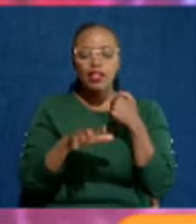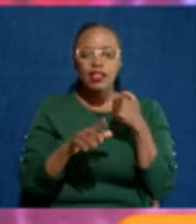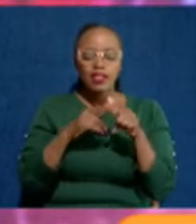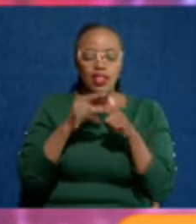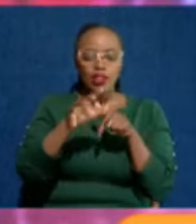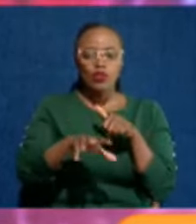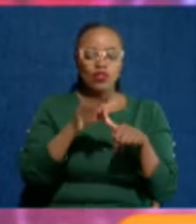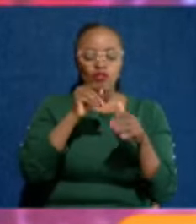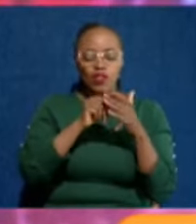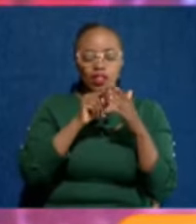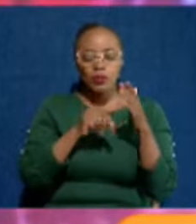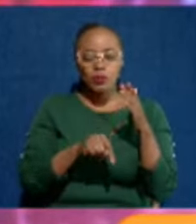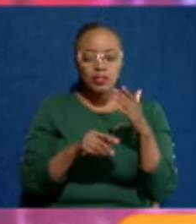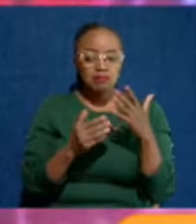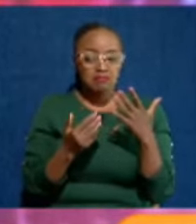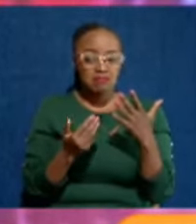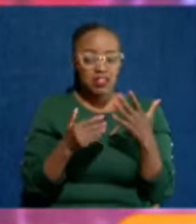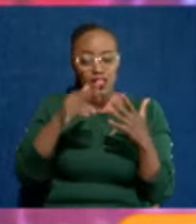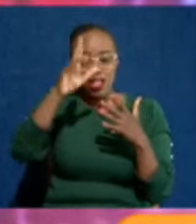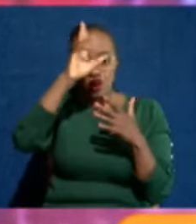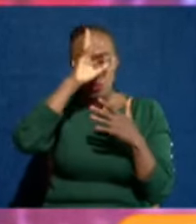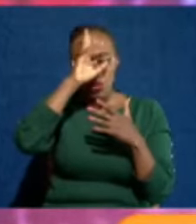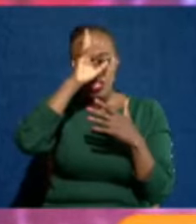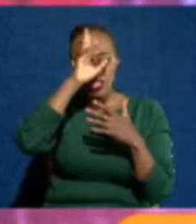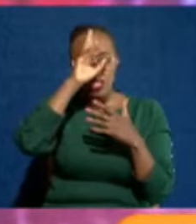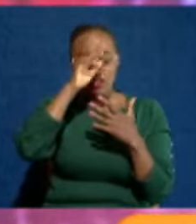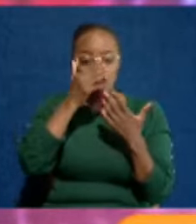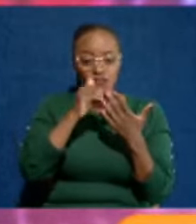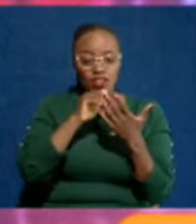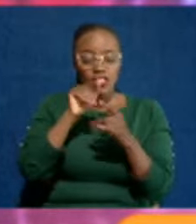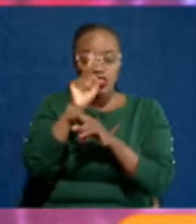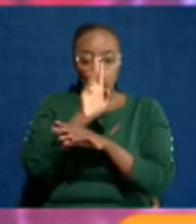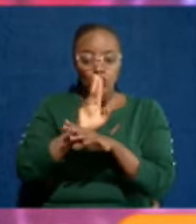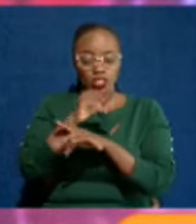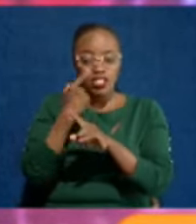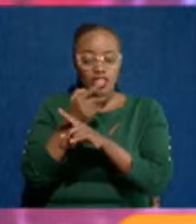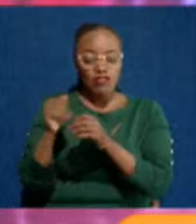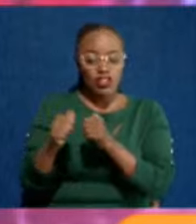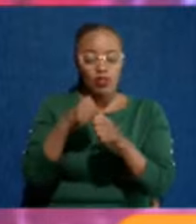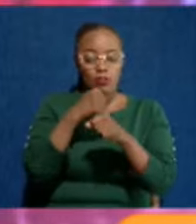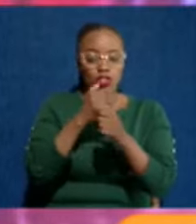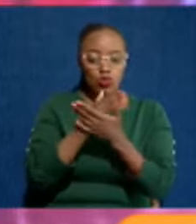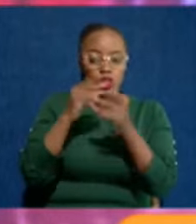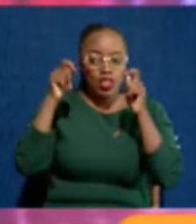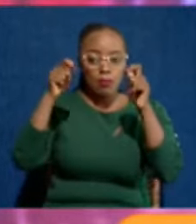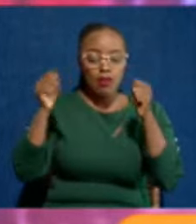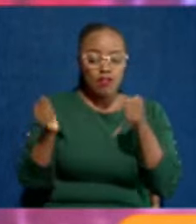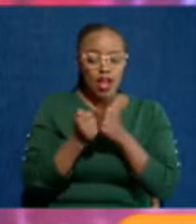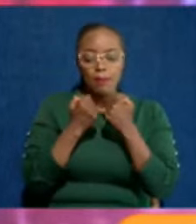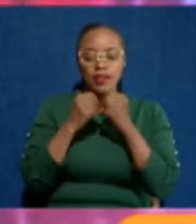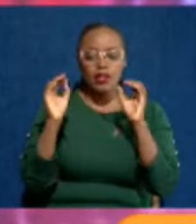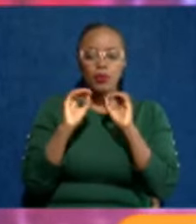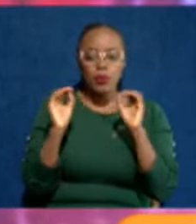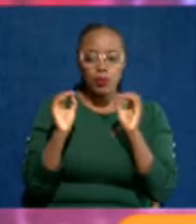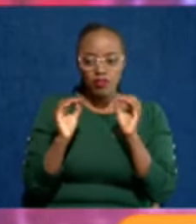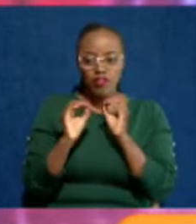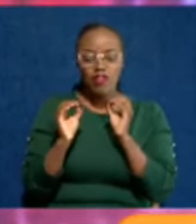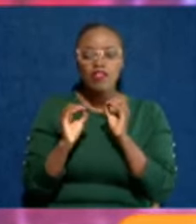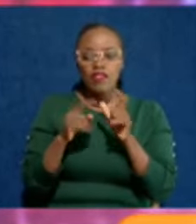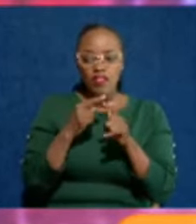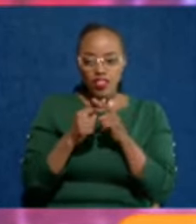point that the police officers are deploying different strategies to ensure that the protests do not happen in the first place, and it's